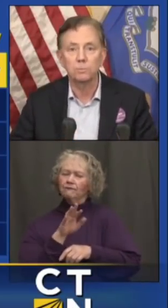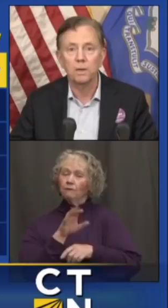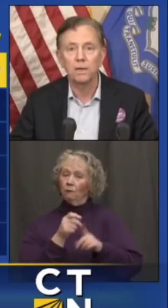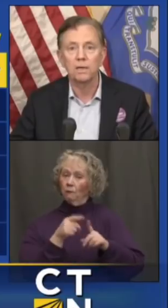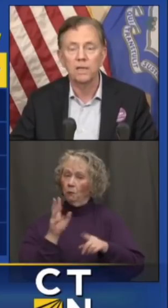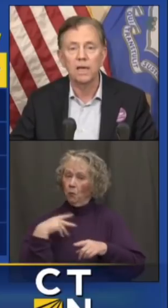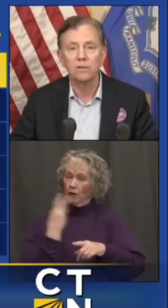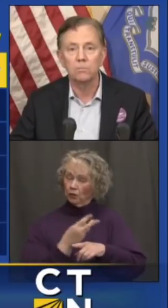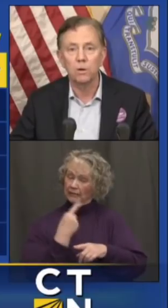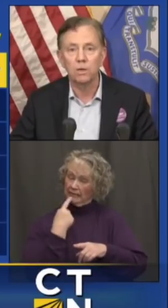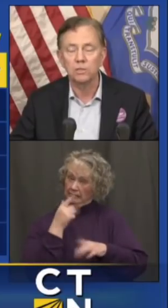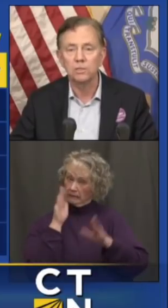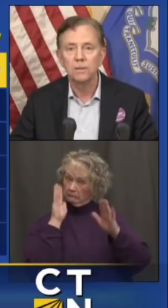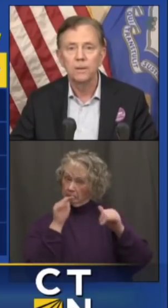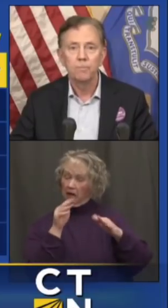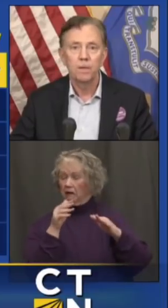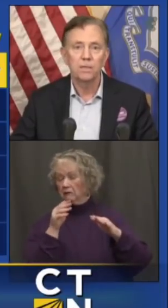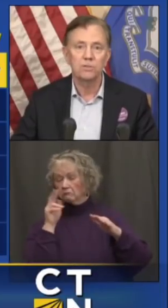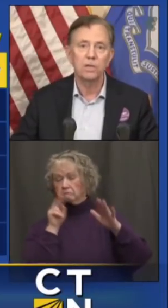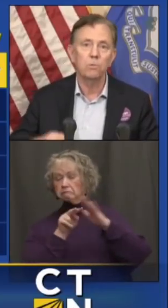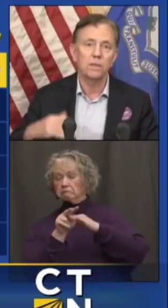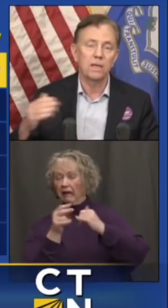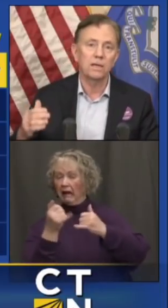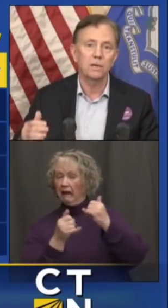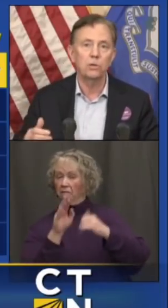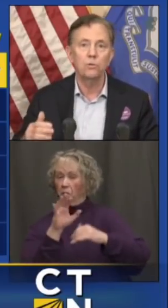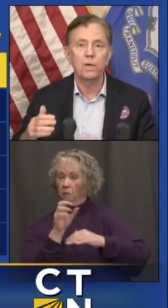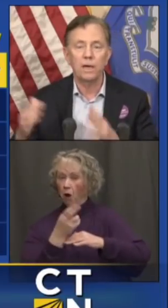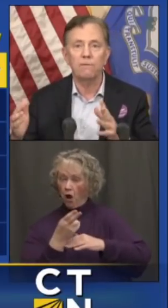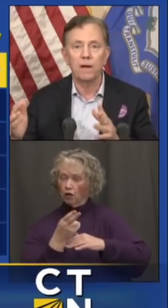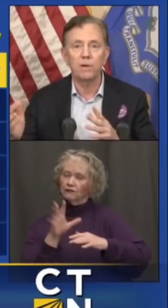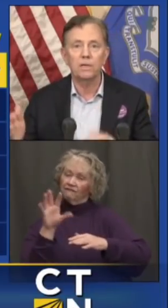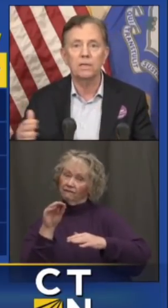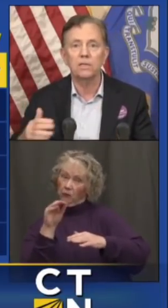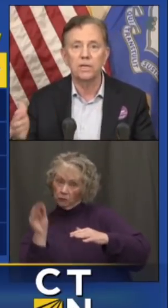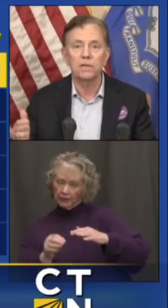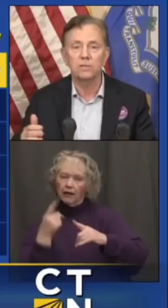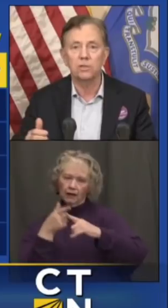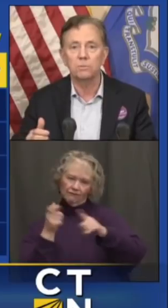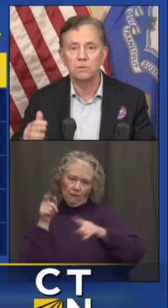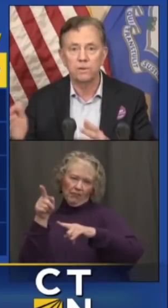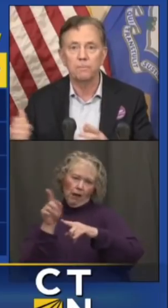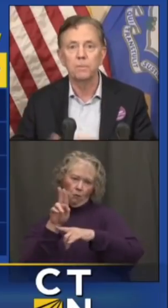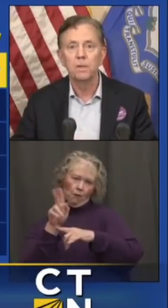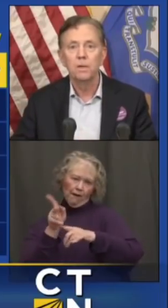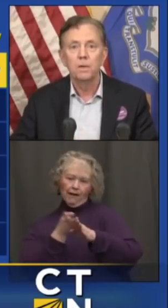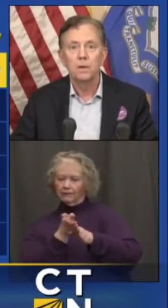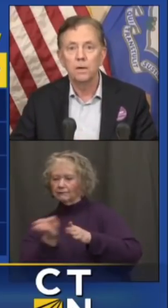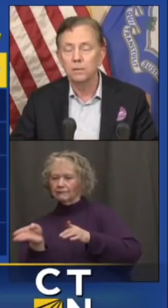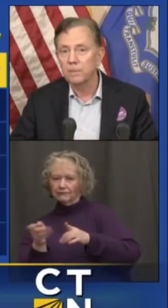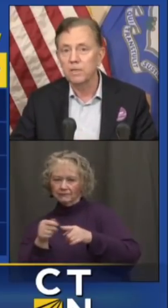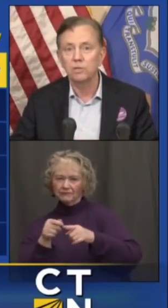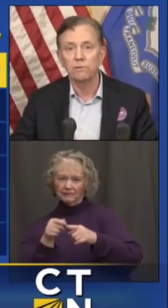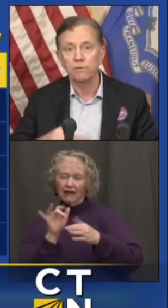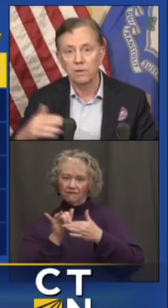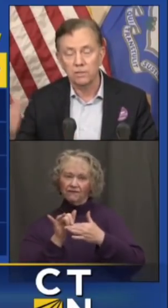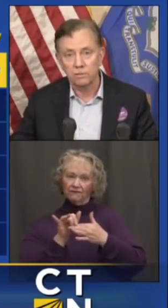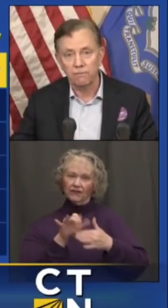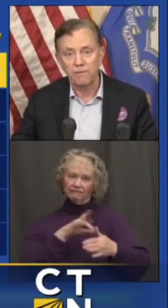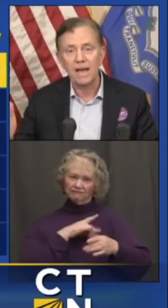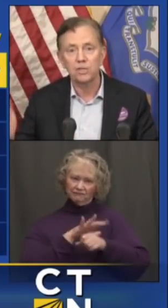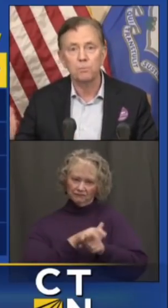infections by the end of March. And you see what that UK variant did in terms of the potential